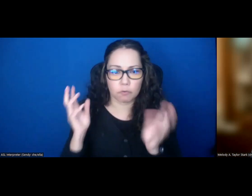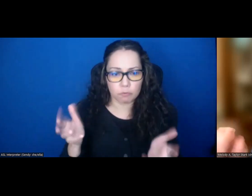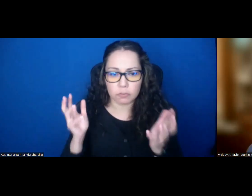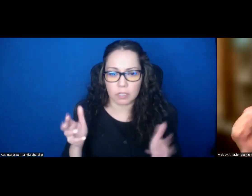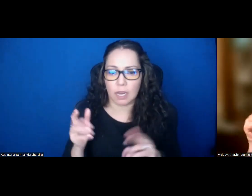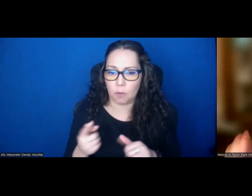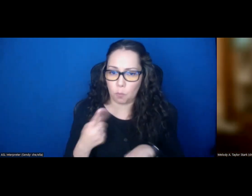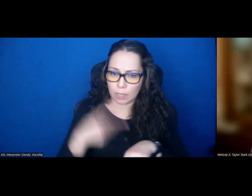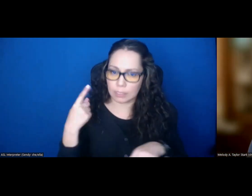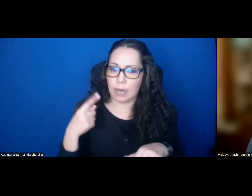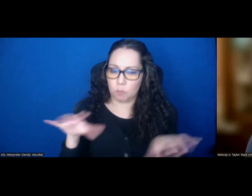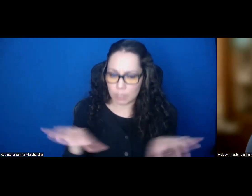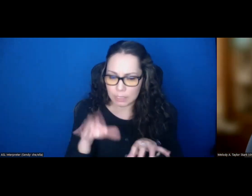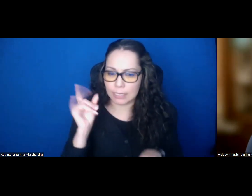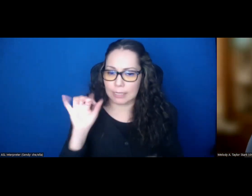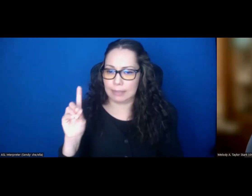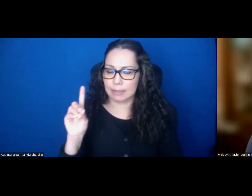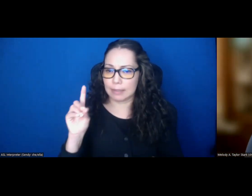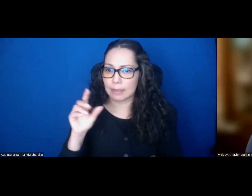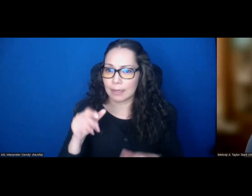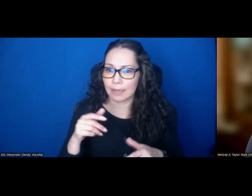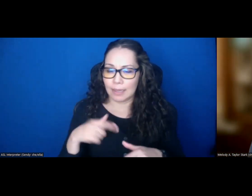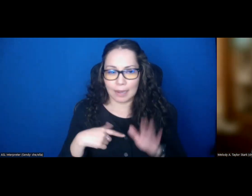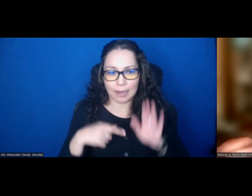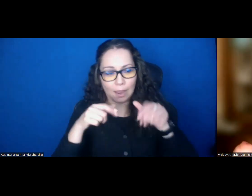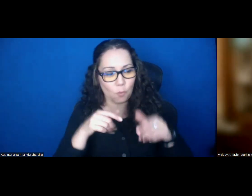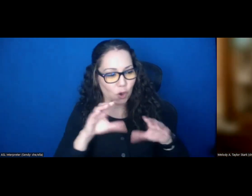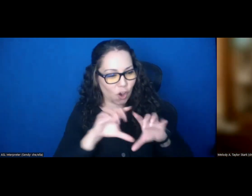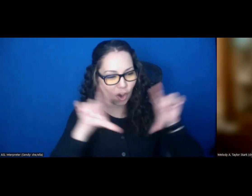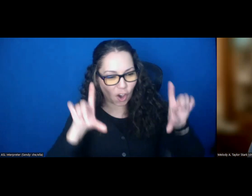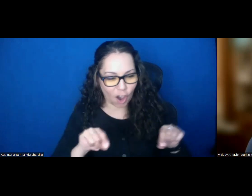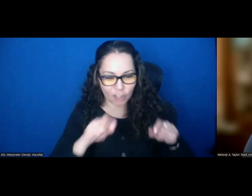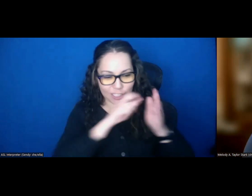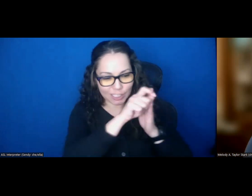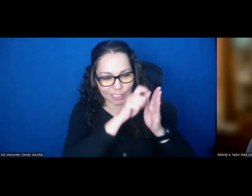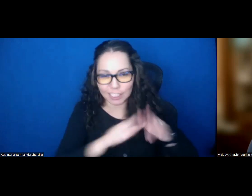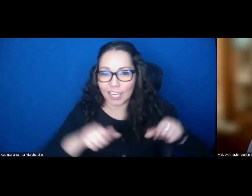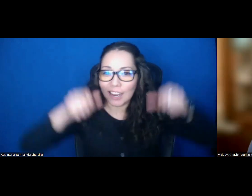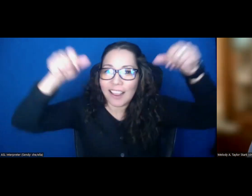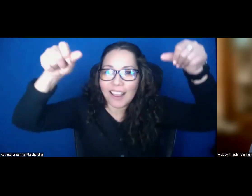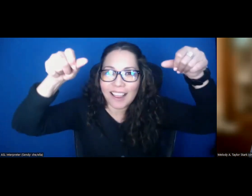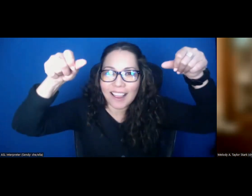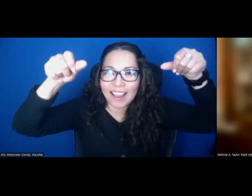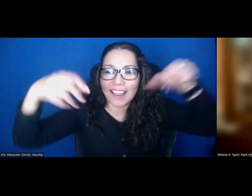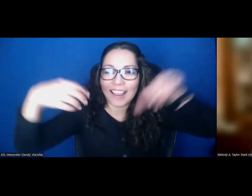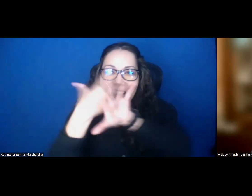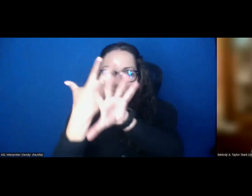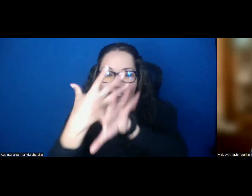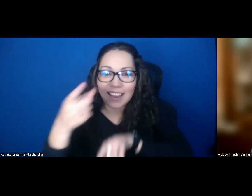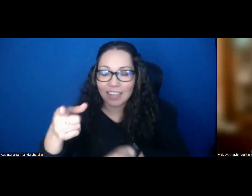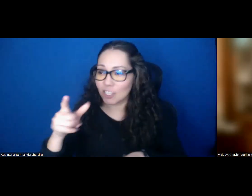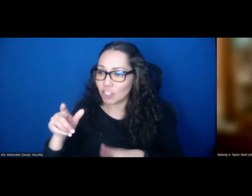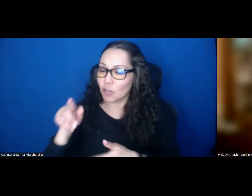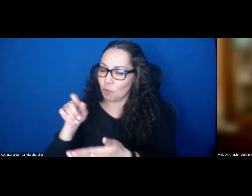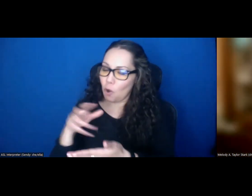time. I hold up right written cards and, and she would write back on a whiteboard and, but at least she got to see me and she was